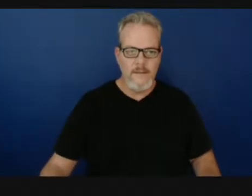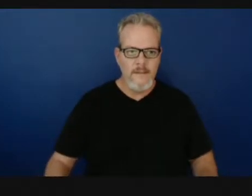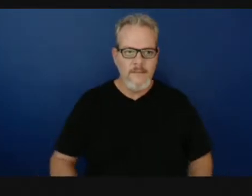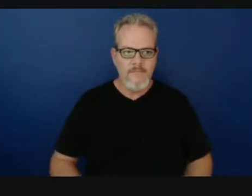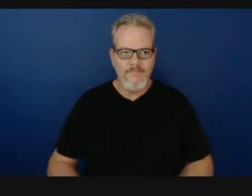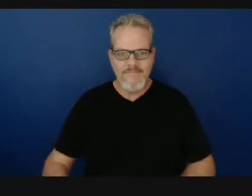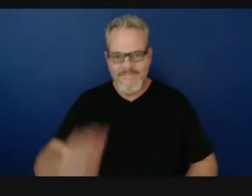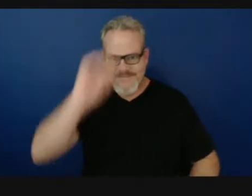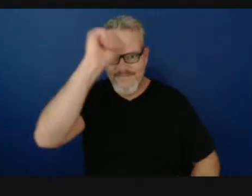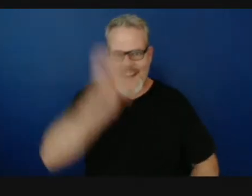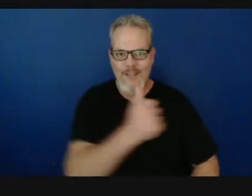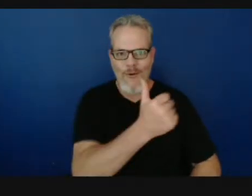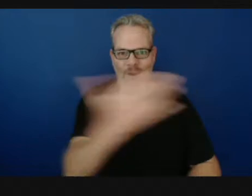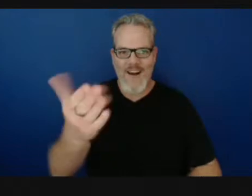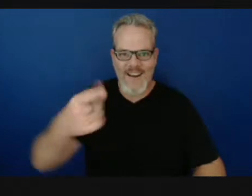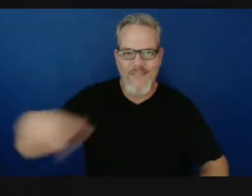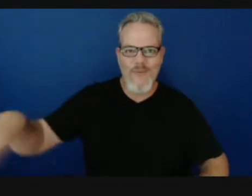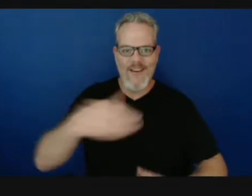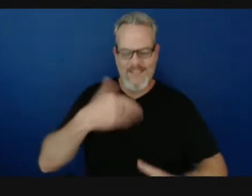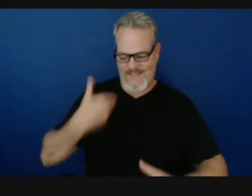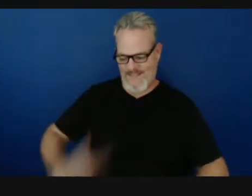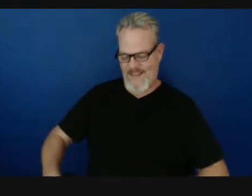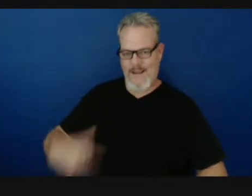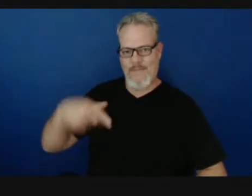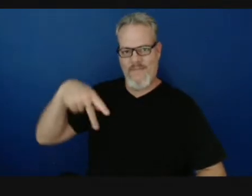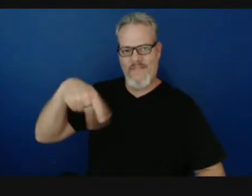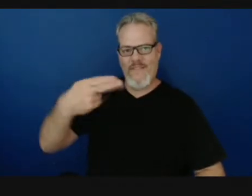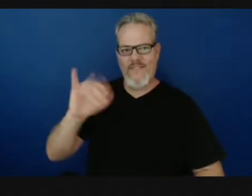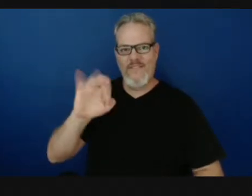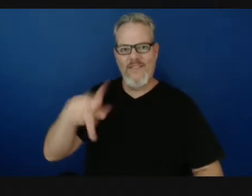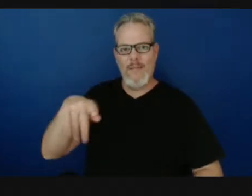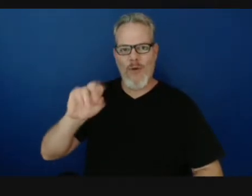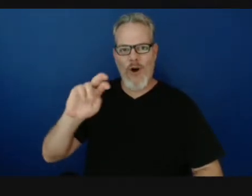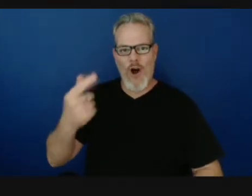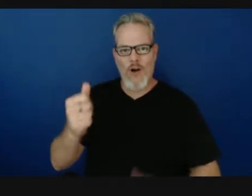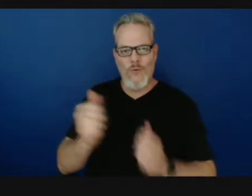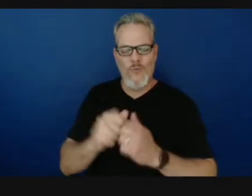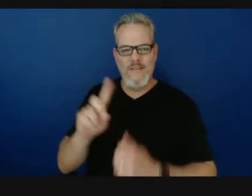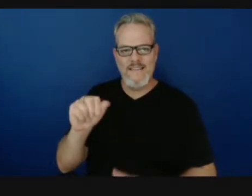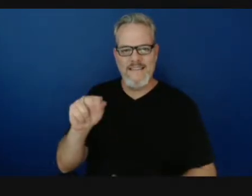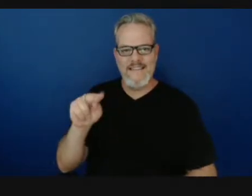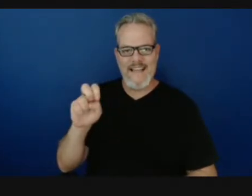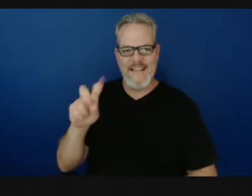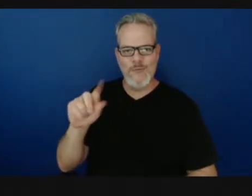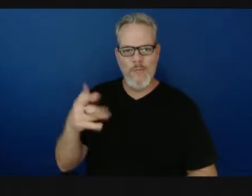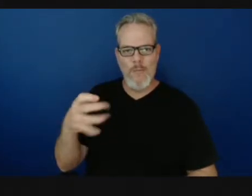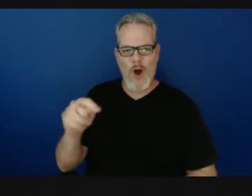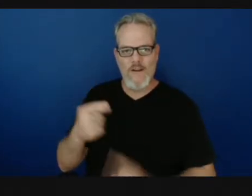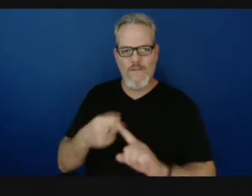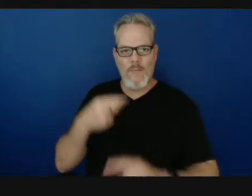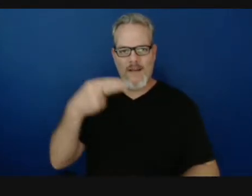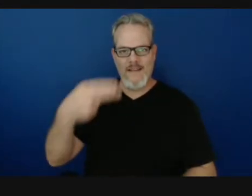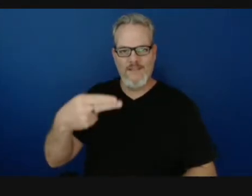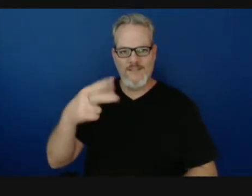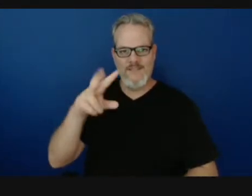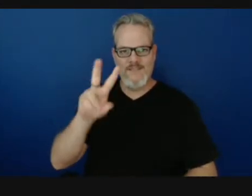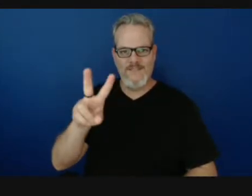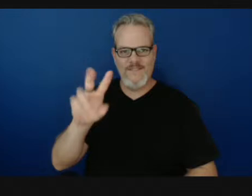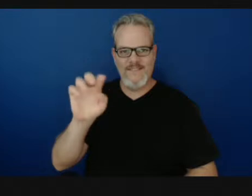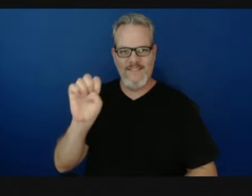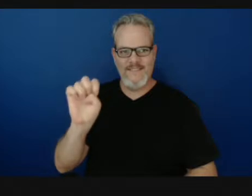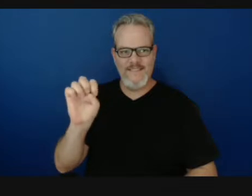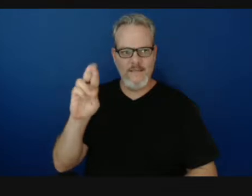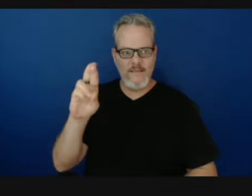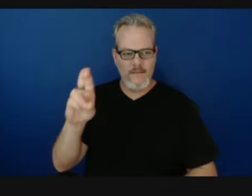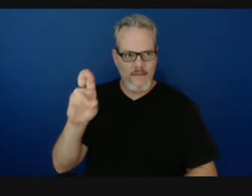Hello everyone, I'm geologist Philip Ong, here with Mr. Dane DuPont from HVERI, the Hawaiian Volcano Education and